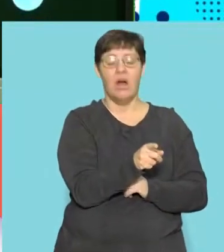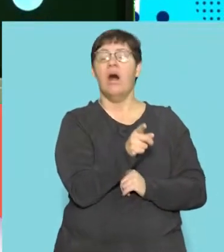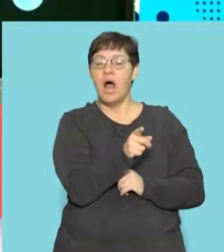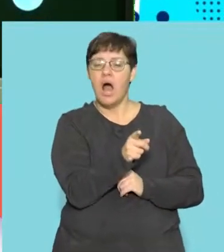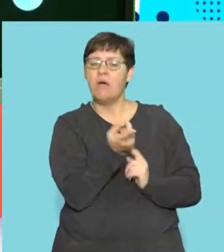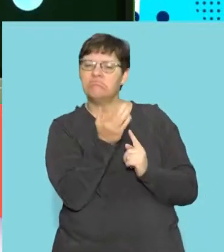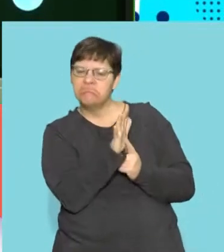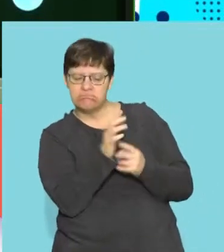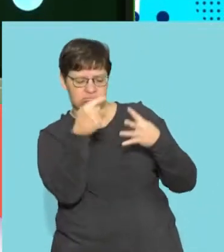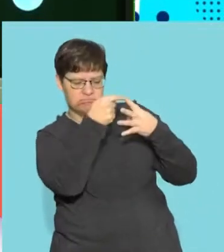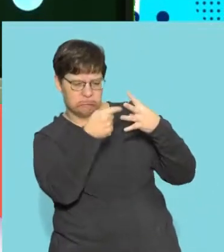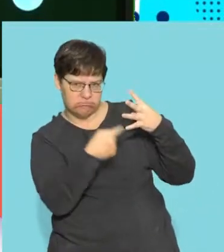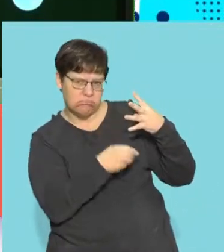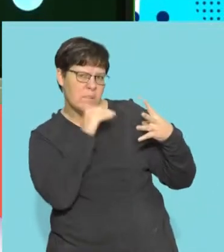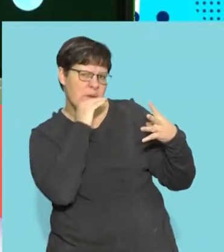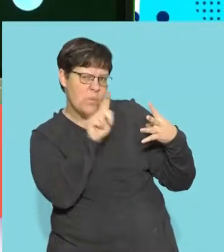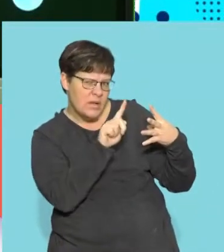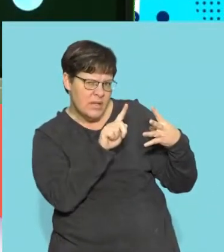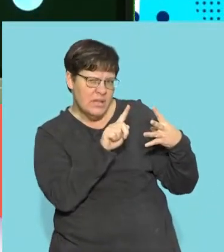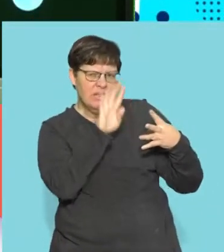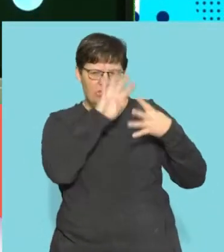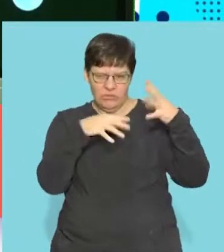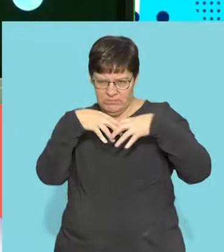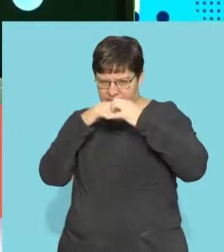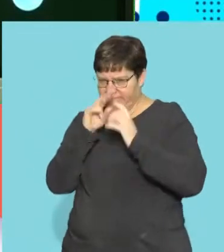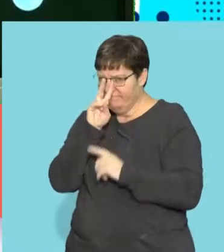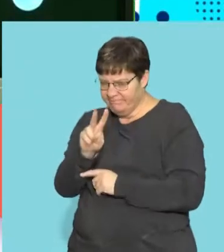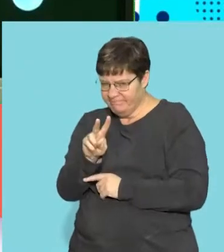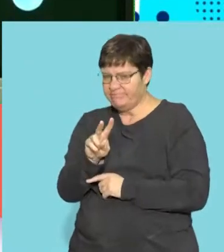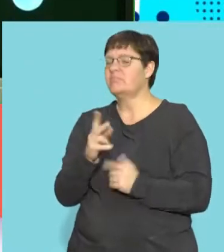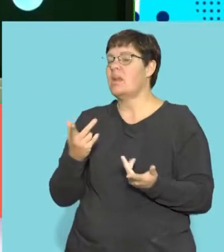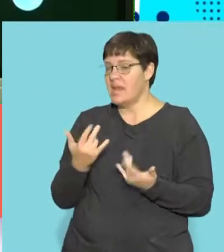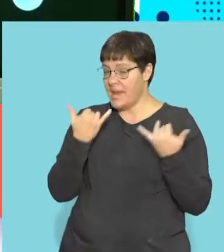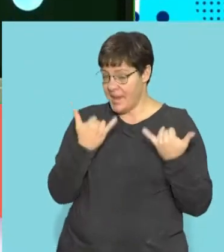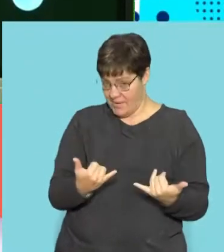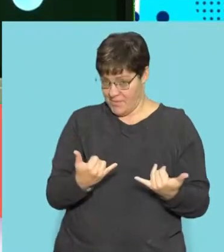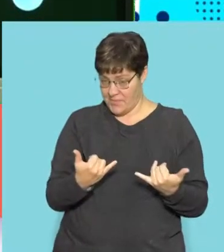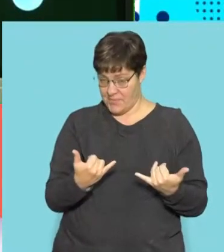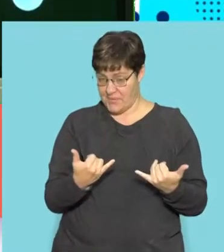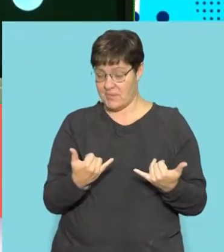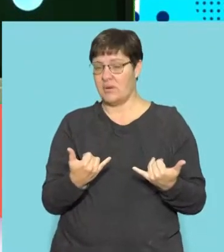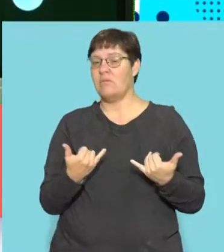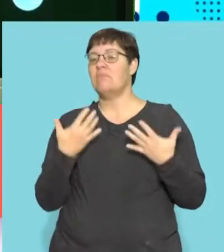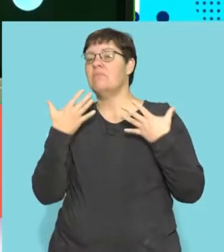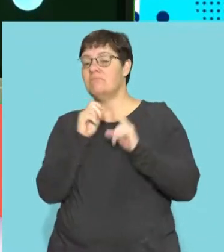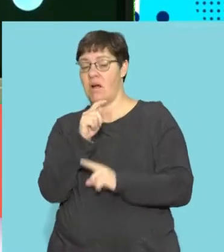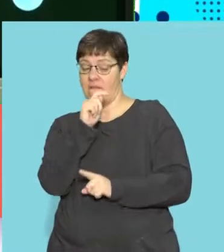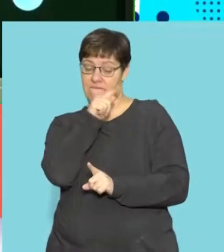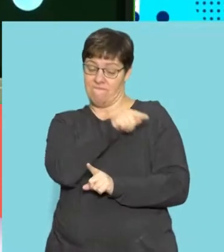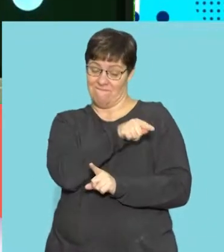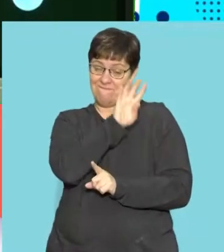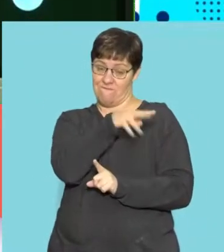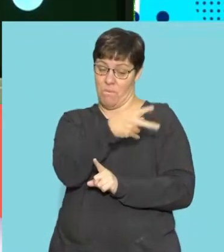to then look at every label of that particular formula. Now I want us to use the formula with